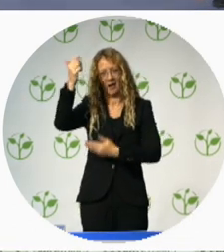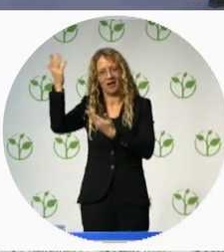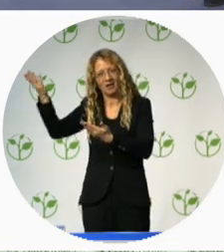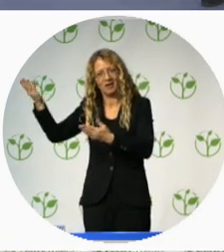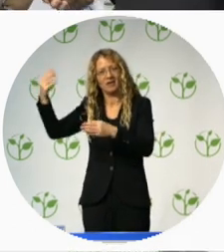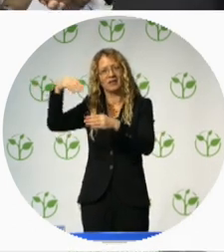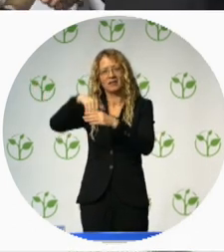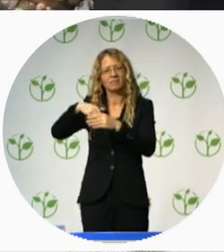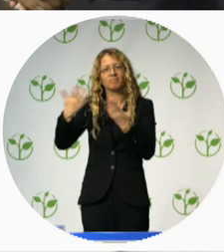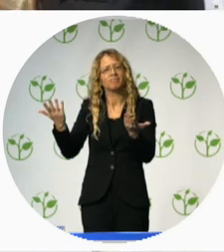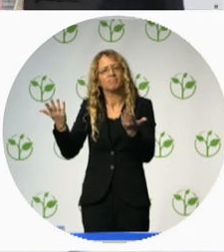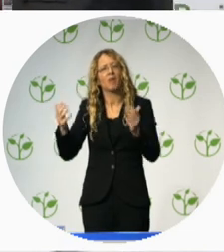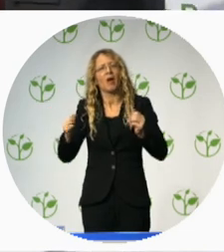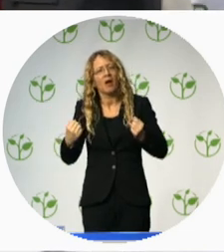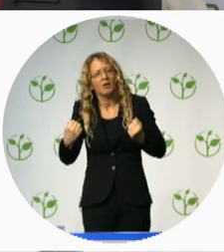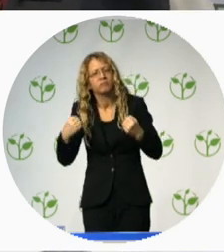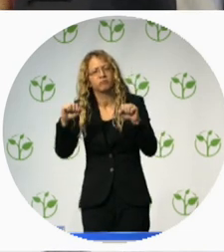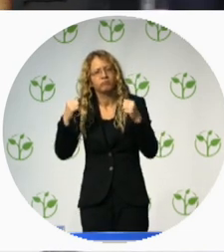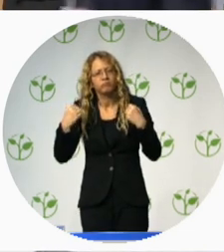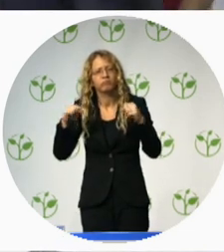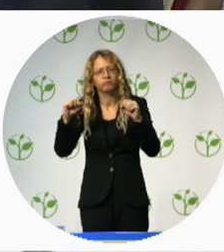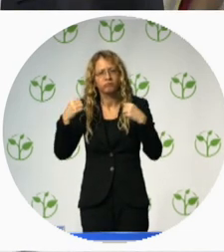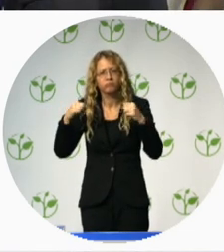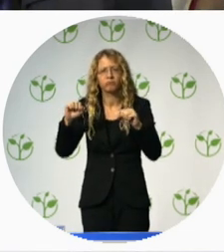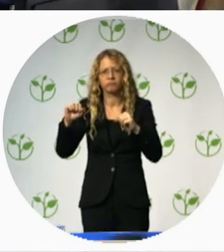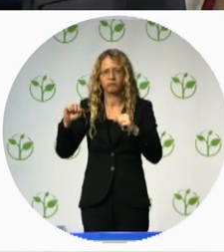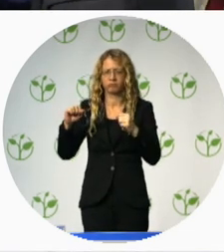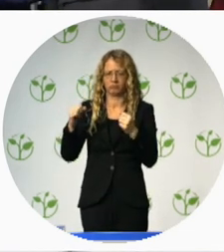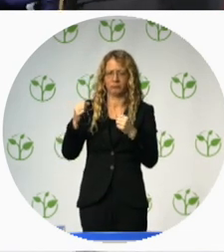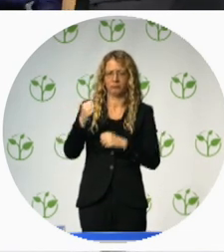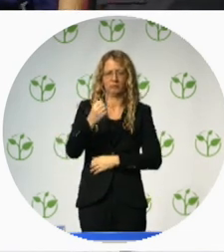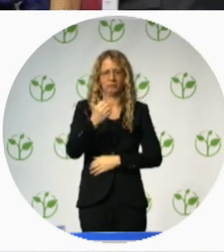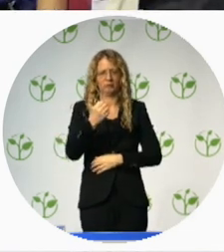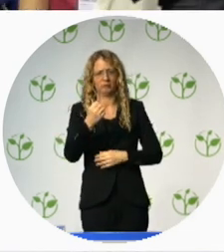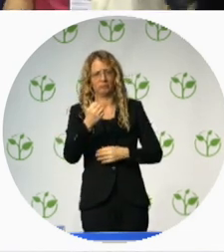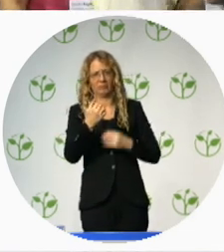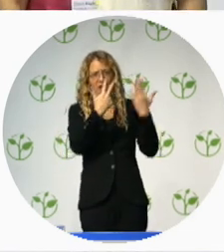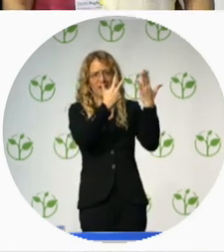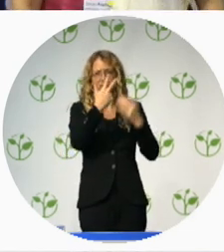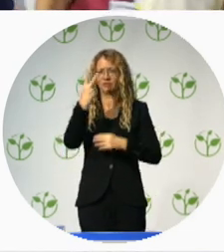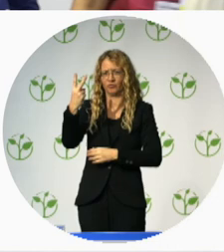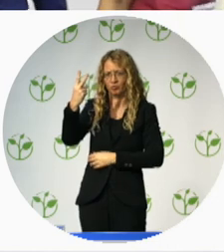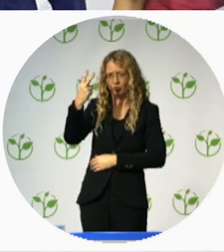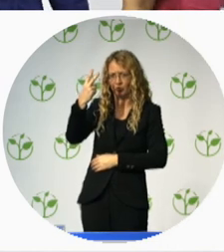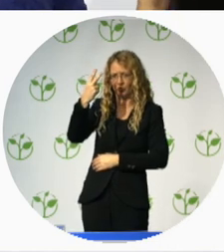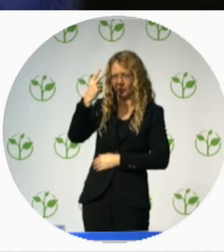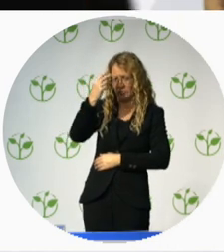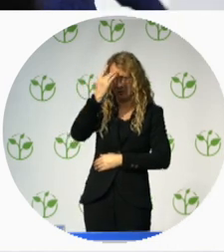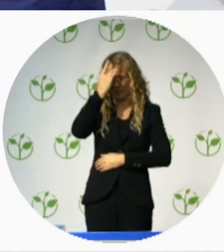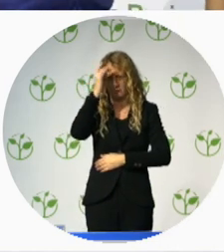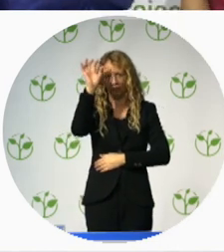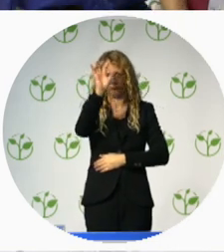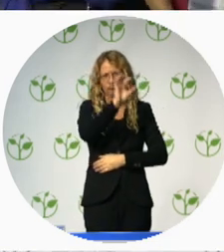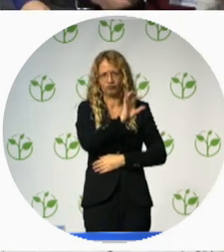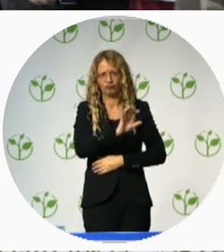28 Indian states and working towards economic independence and dignity for people with disabilities. The organization has